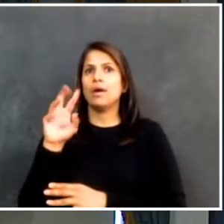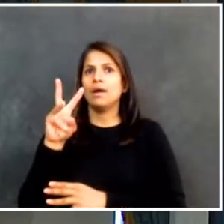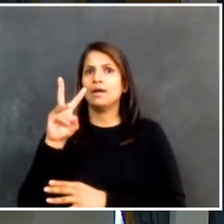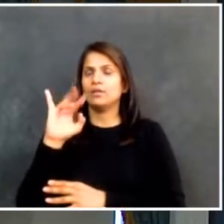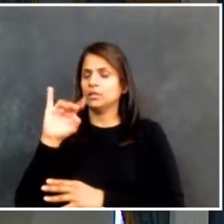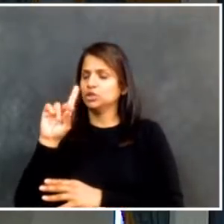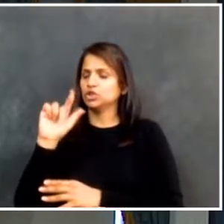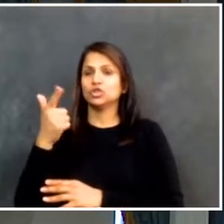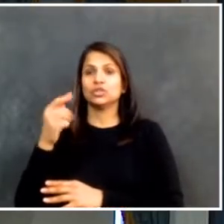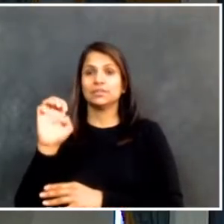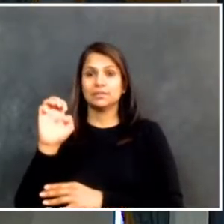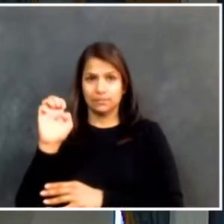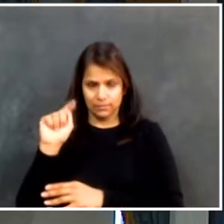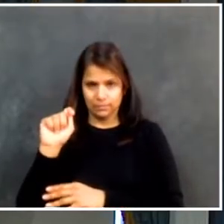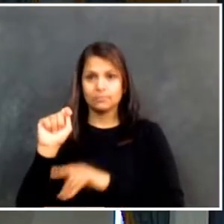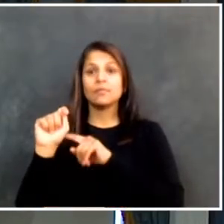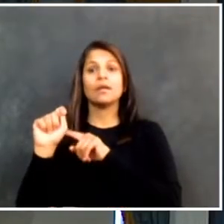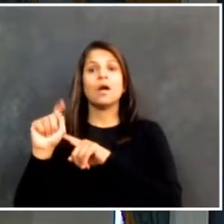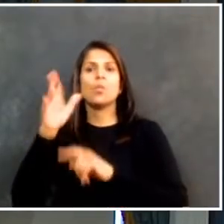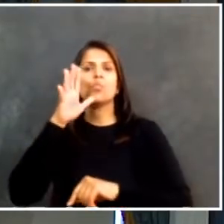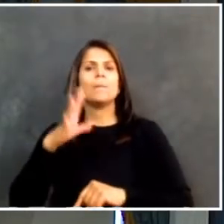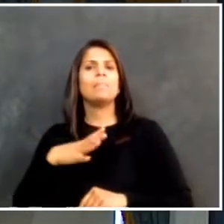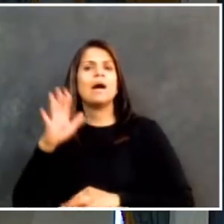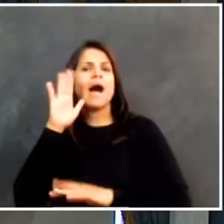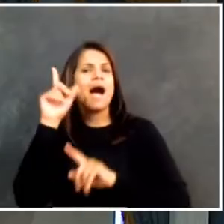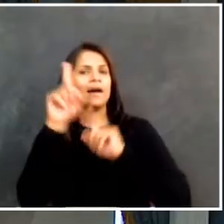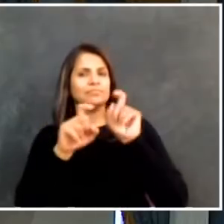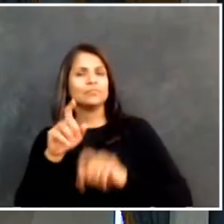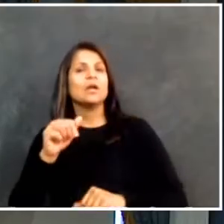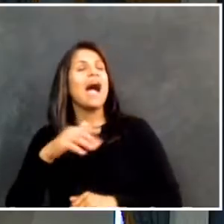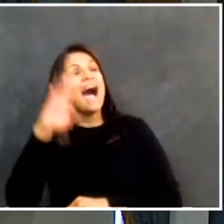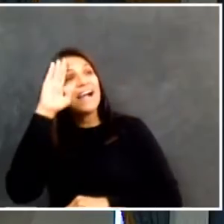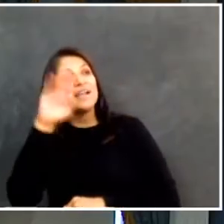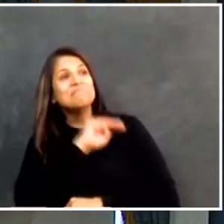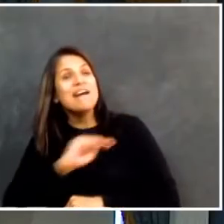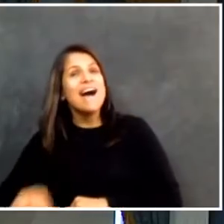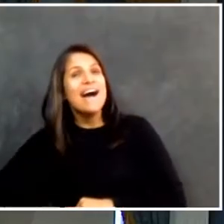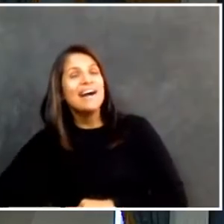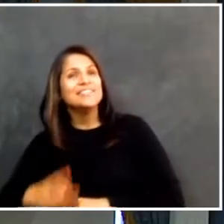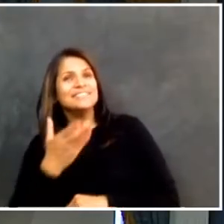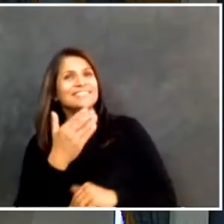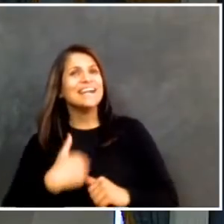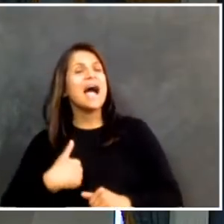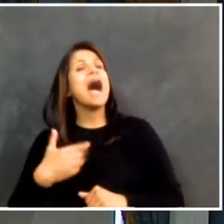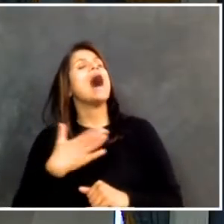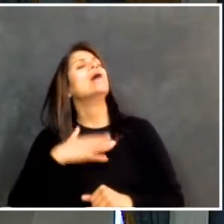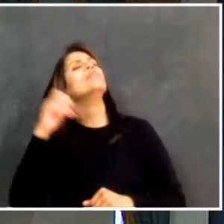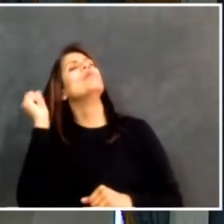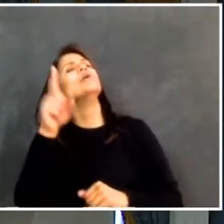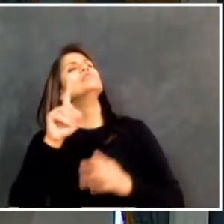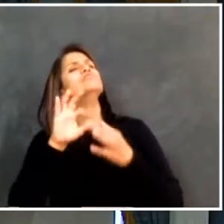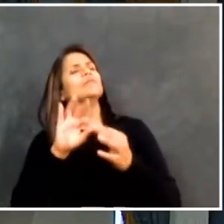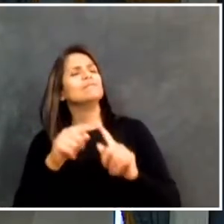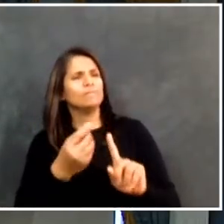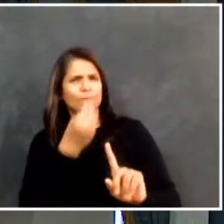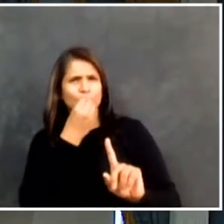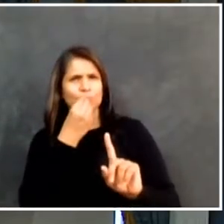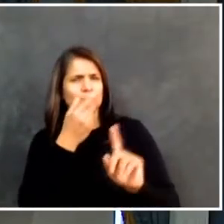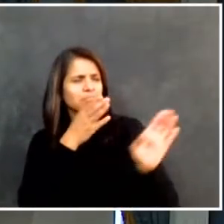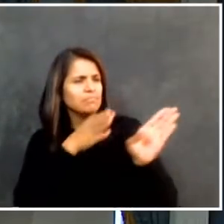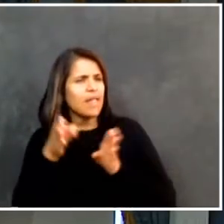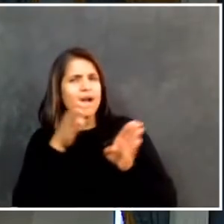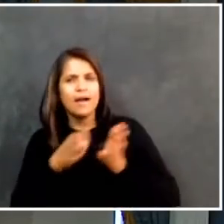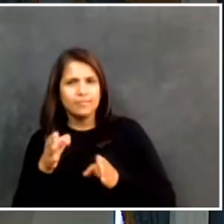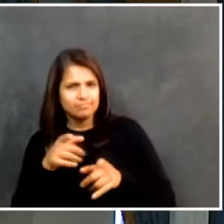I'm wondering, particularly around the home deliveries, can you talk about any of the challenges you've faced up to this